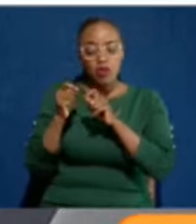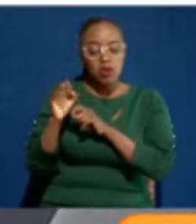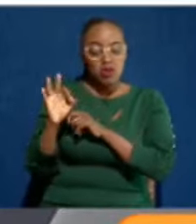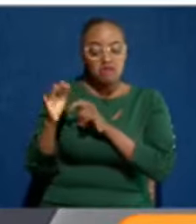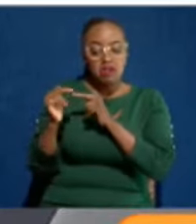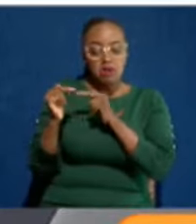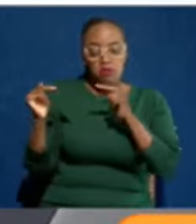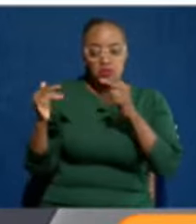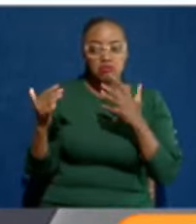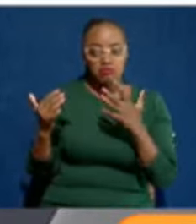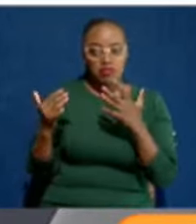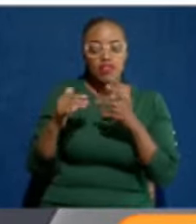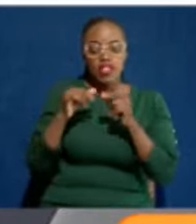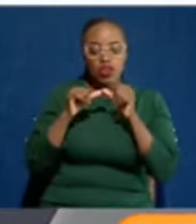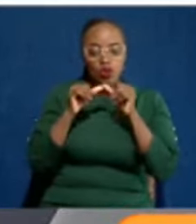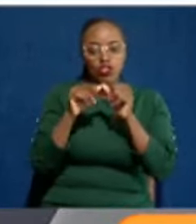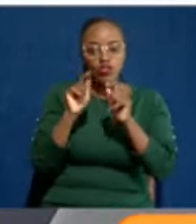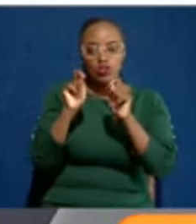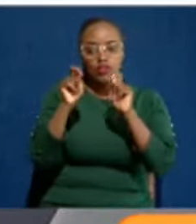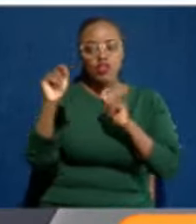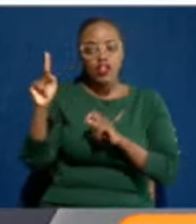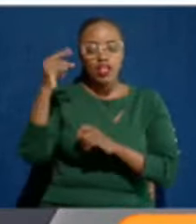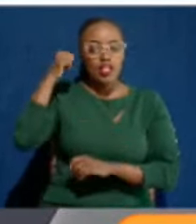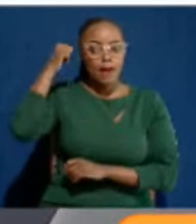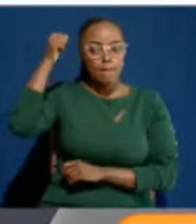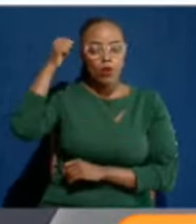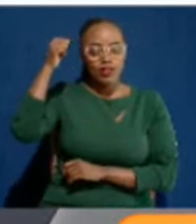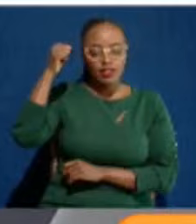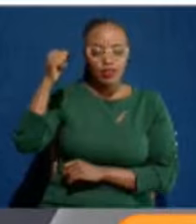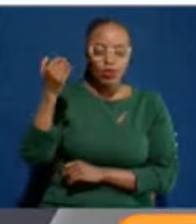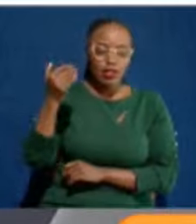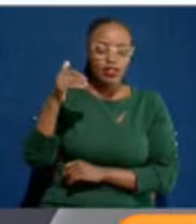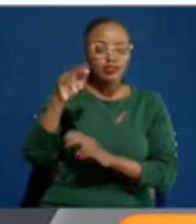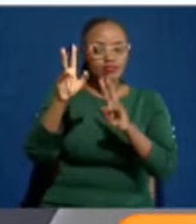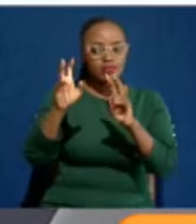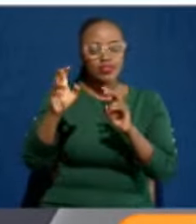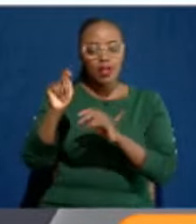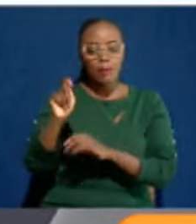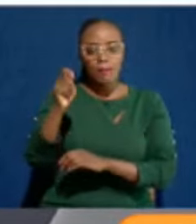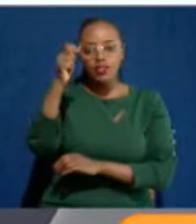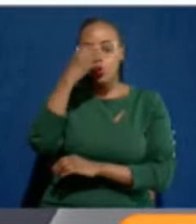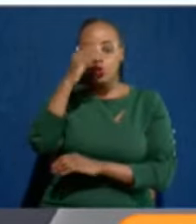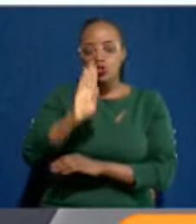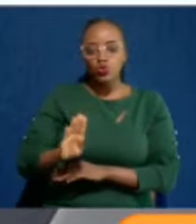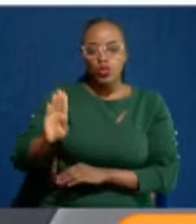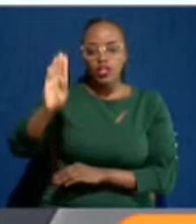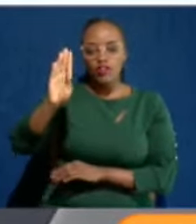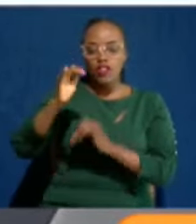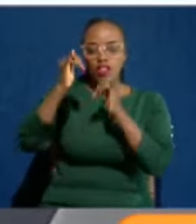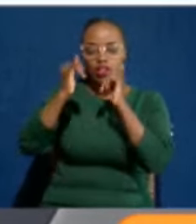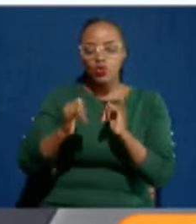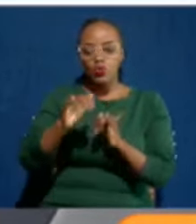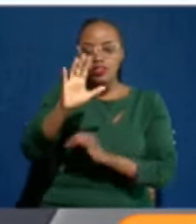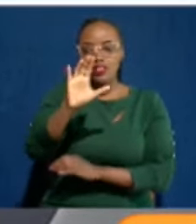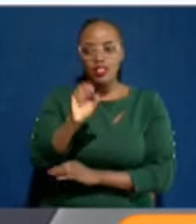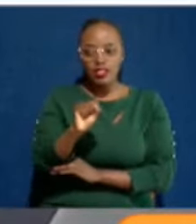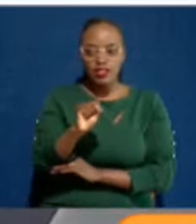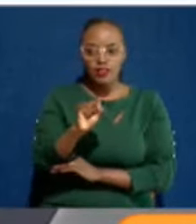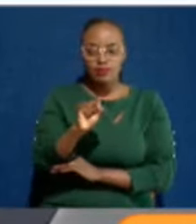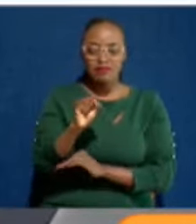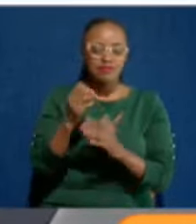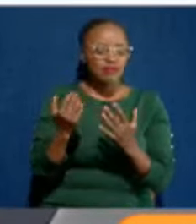the evolution continues on Kenya's political landscape as President Ruto swears in his new cabinet.